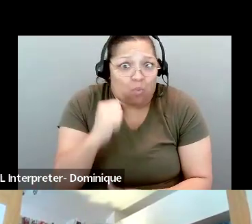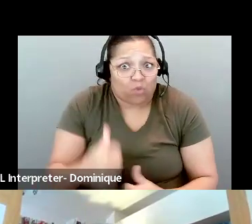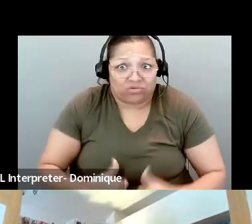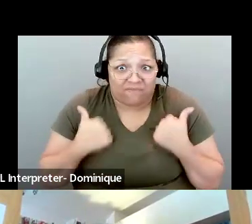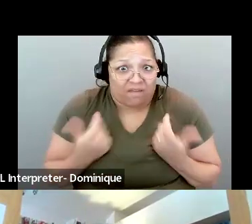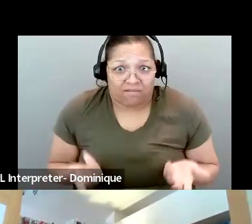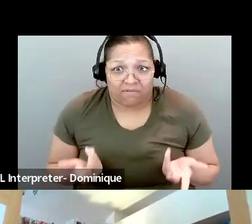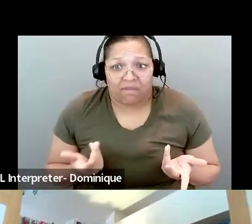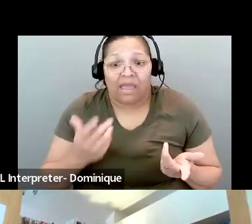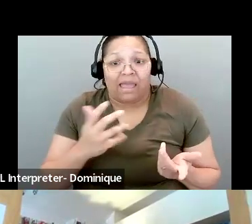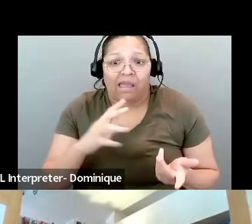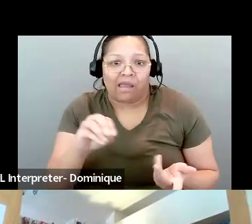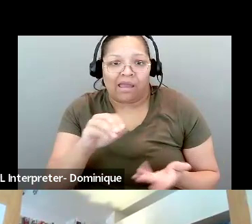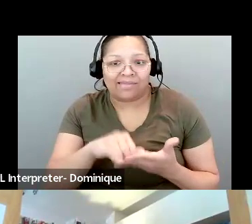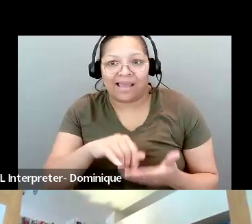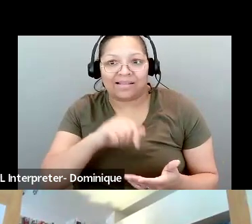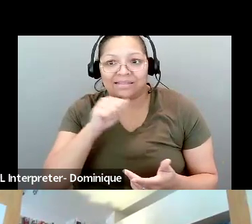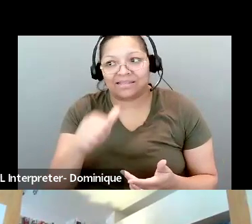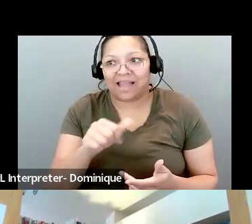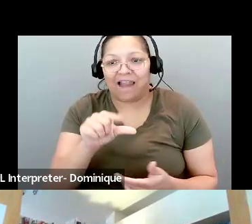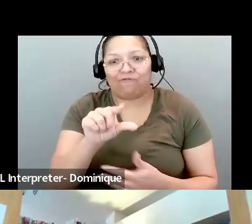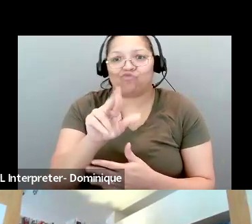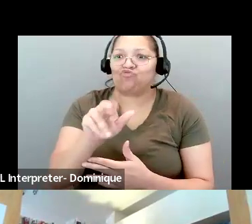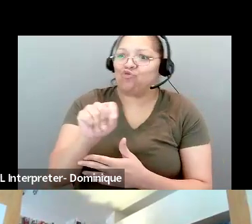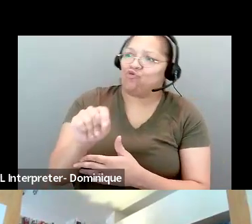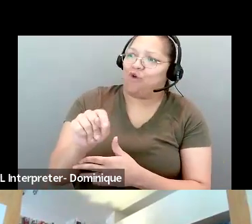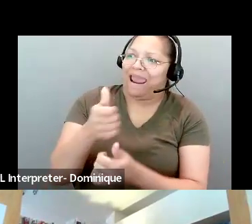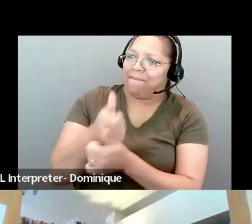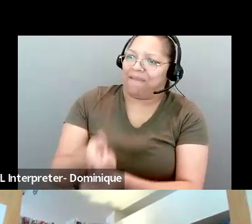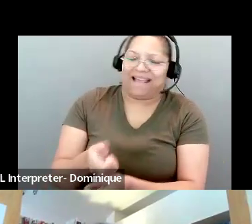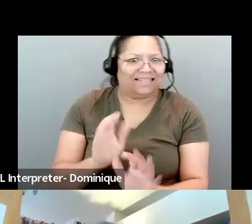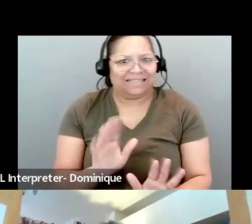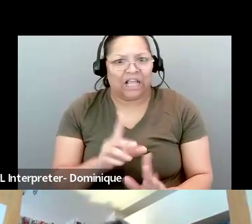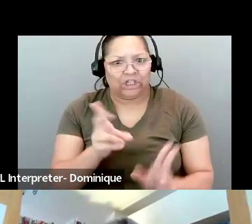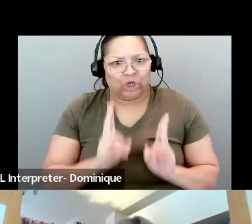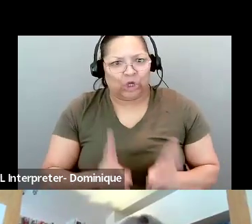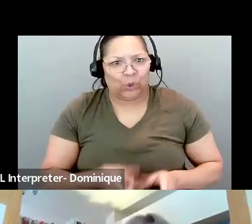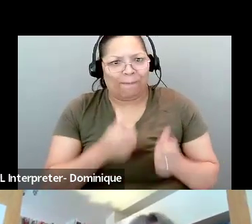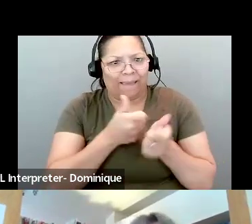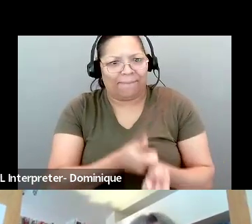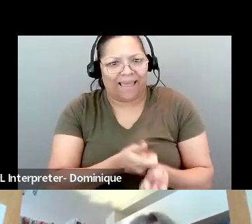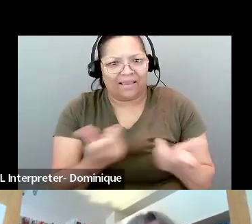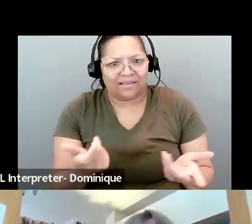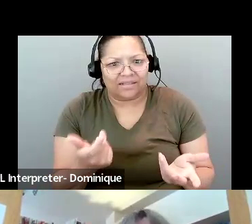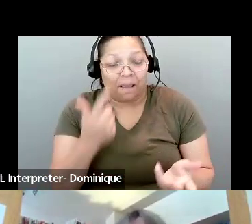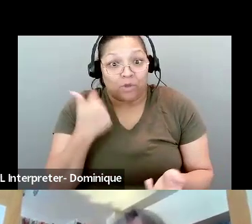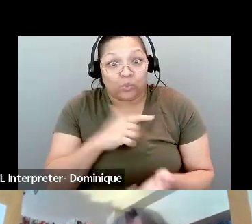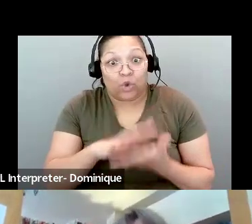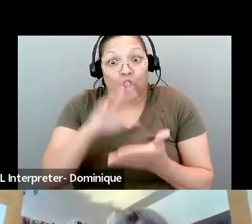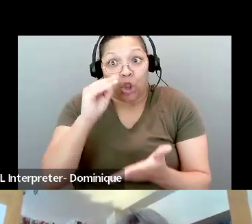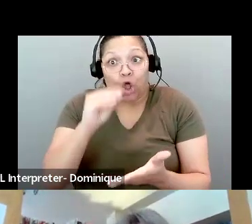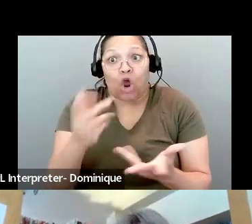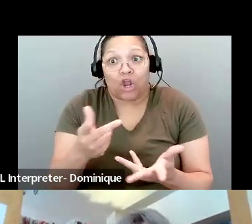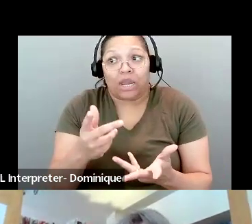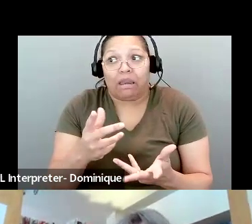it doesn't. It's not even grant based. It's human based, because we are learning that by doing